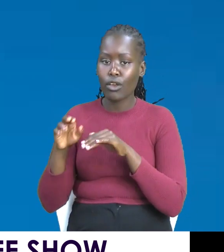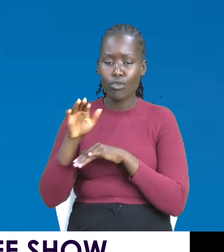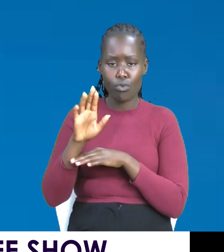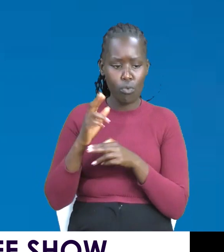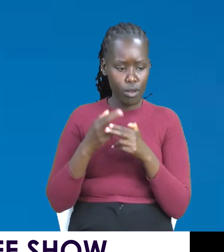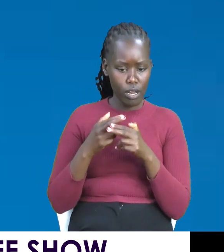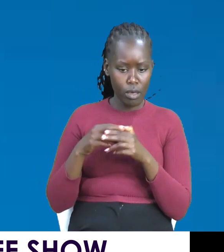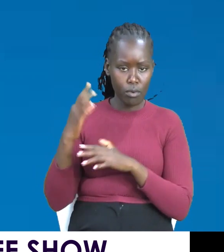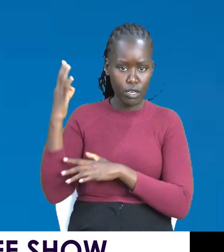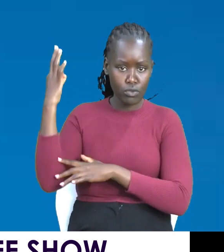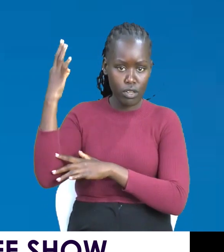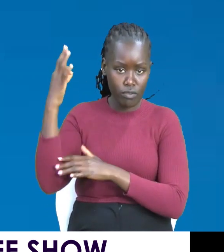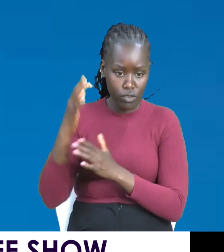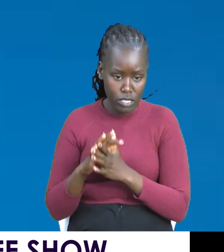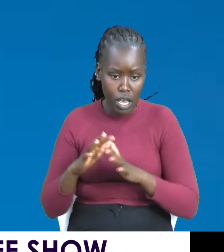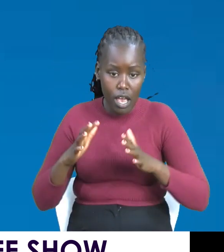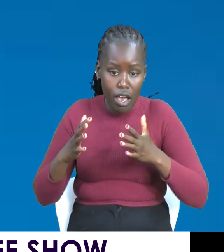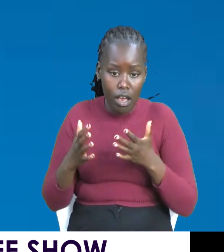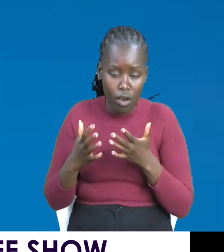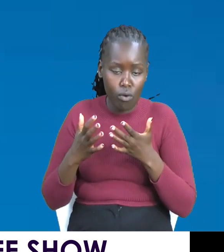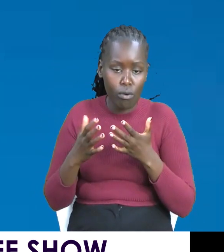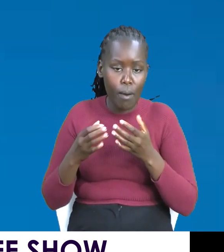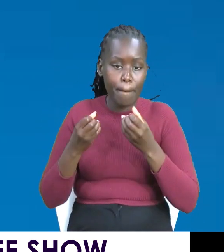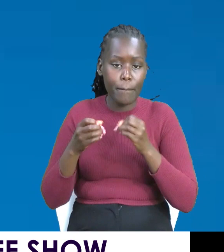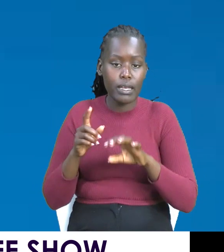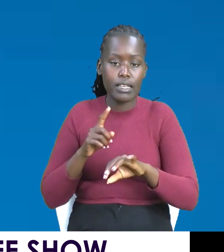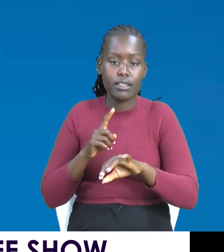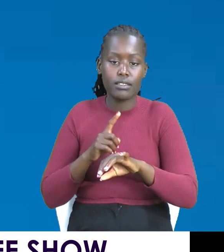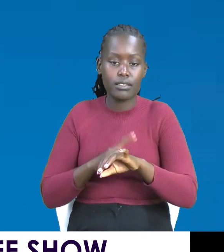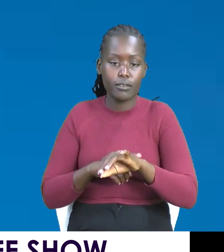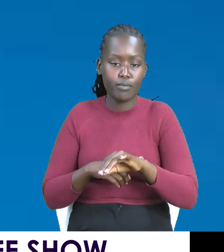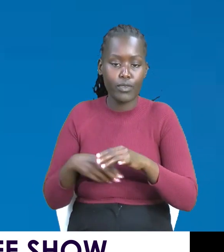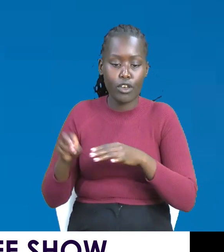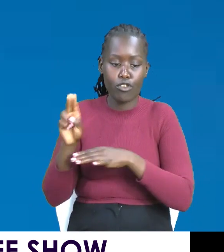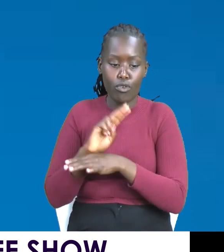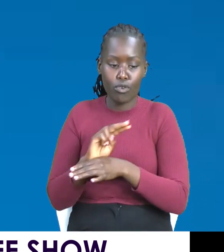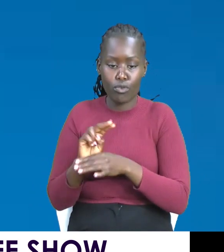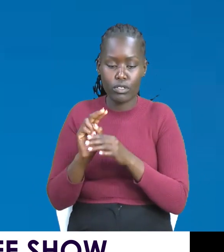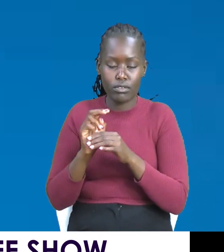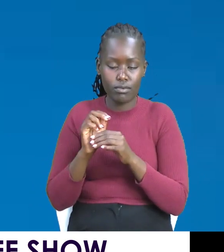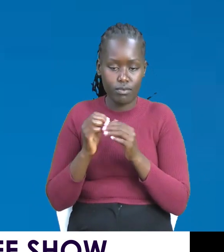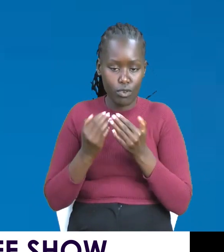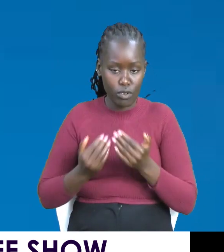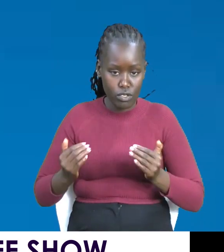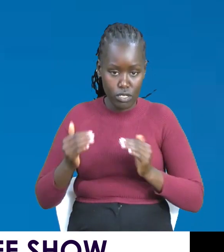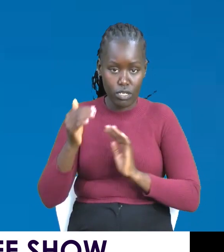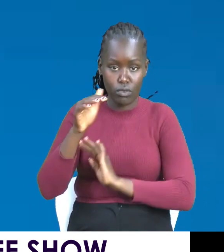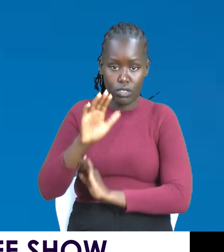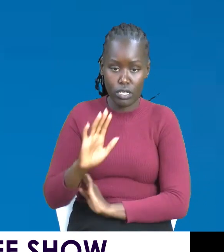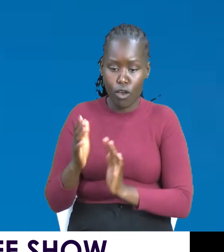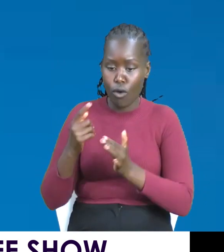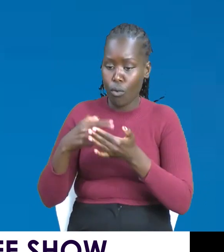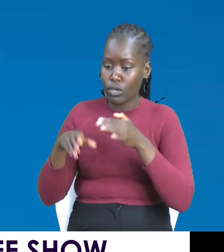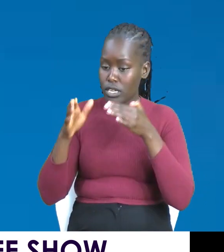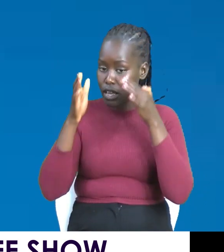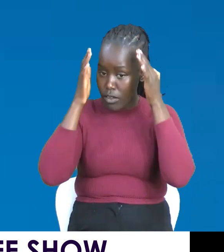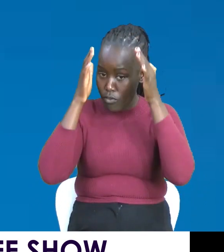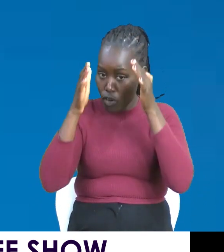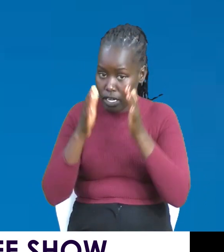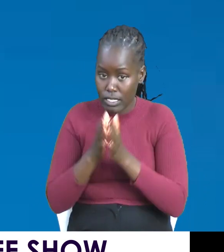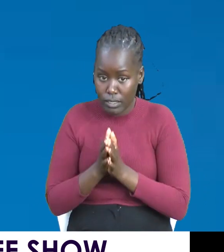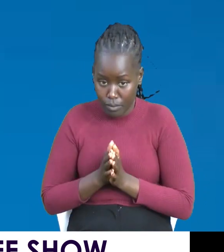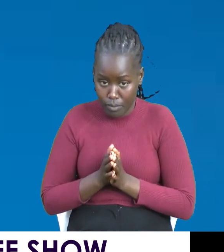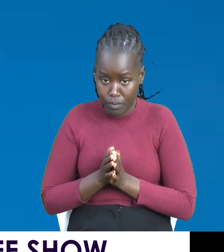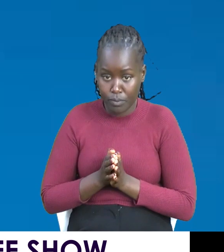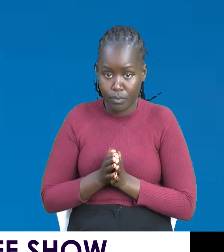future. How much time do you spend with them? What is the focus that you place on them that are going to carry you